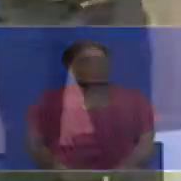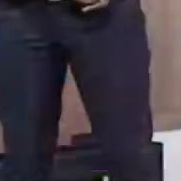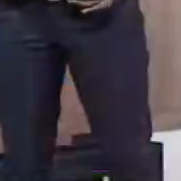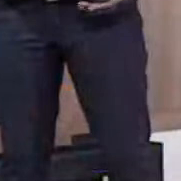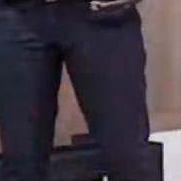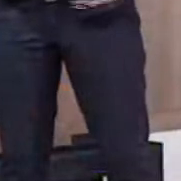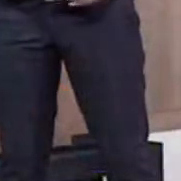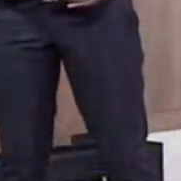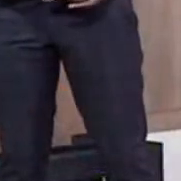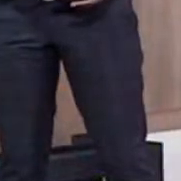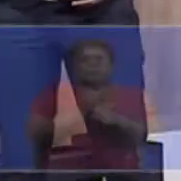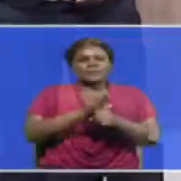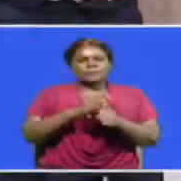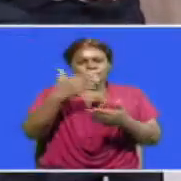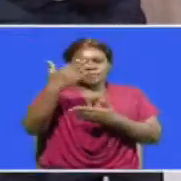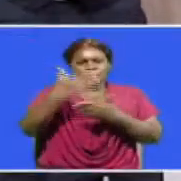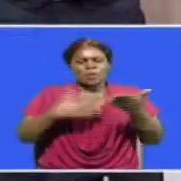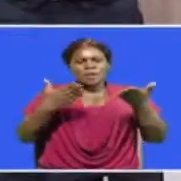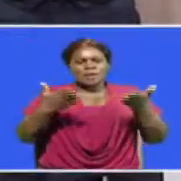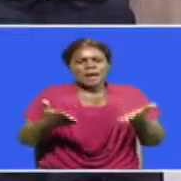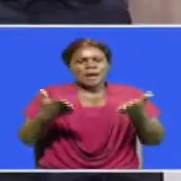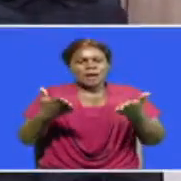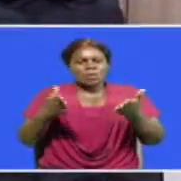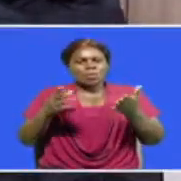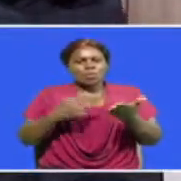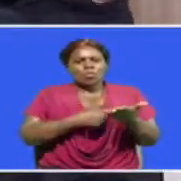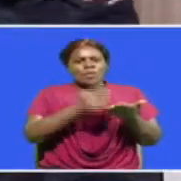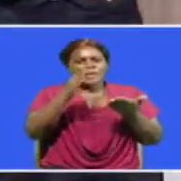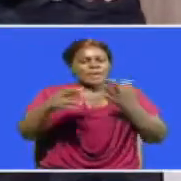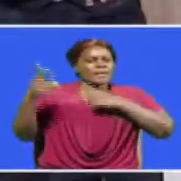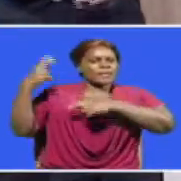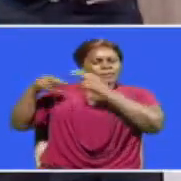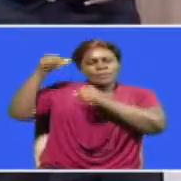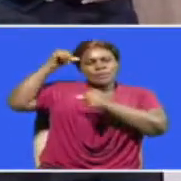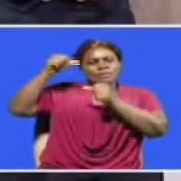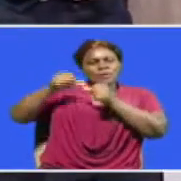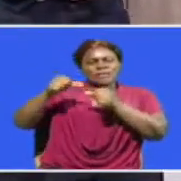Thank you, Alan, for that report. But now let's go straight to Week in Review. Remember, it has been a very busy week.